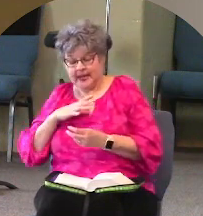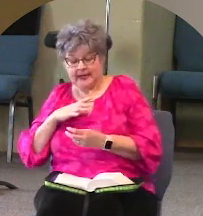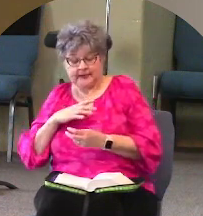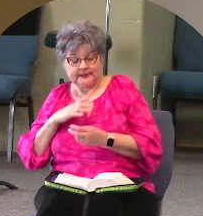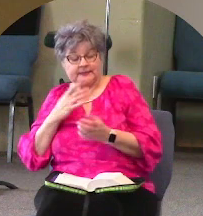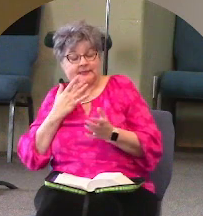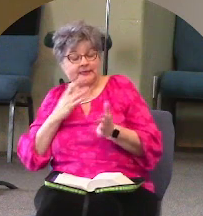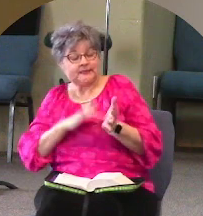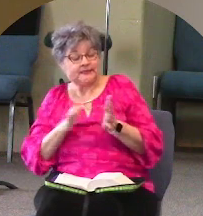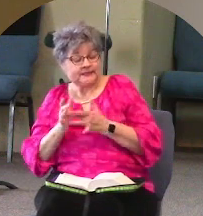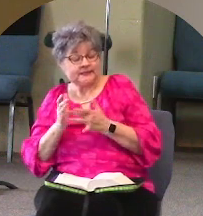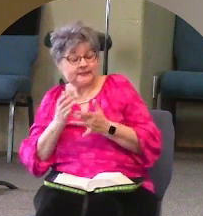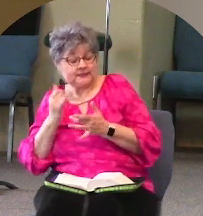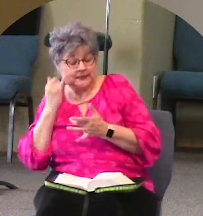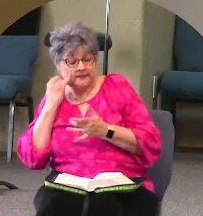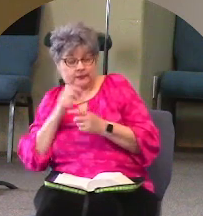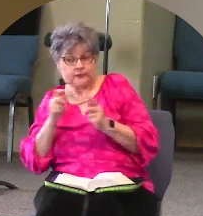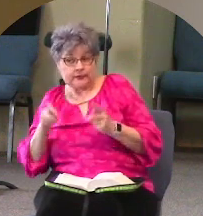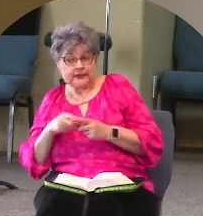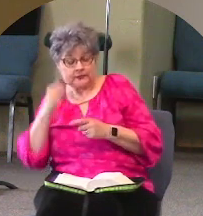place, remember me.